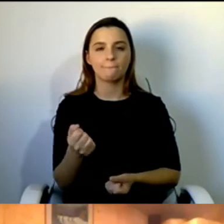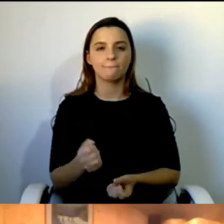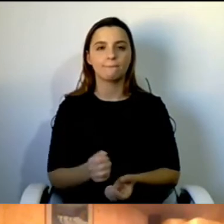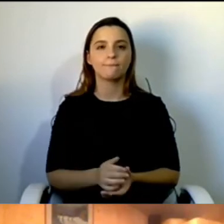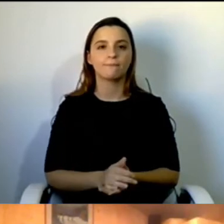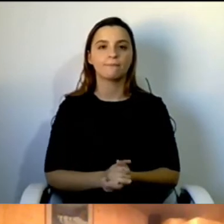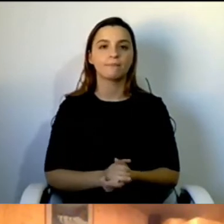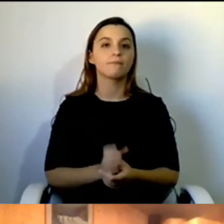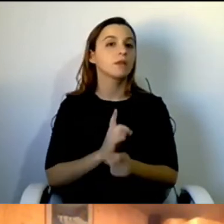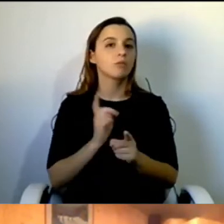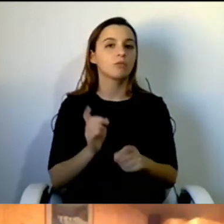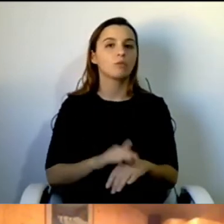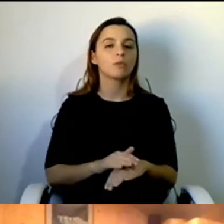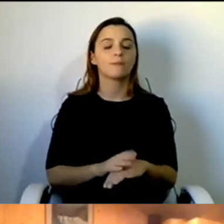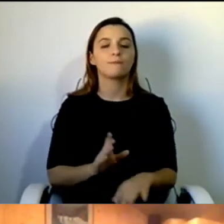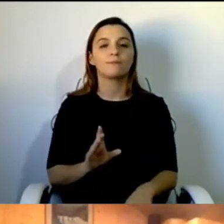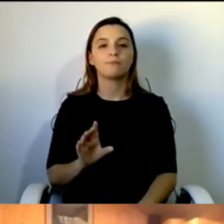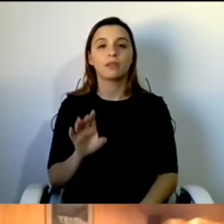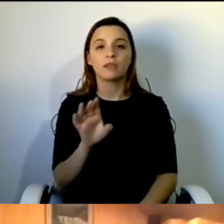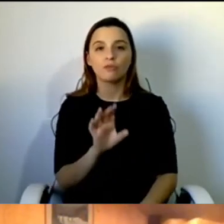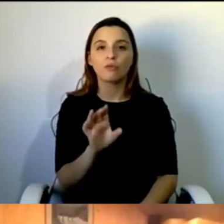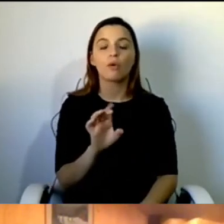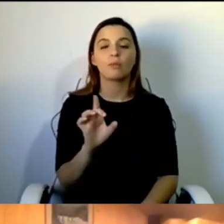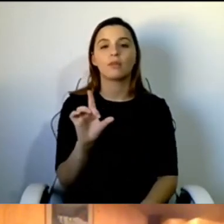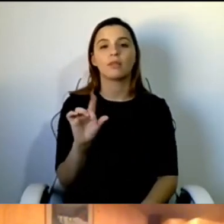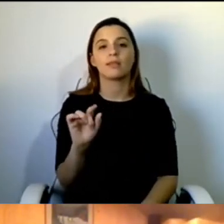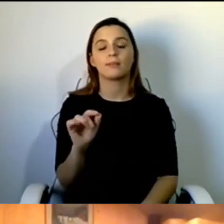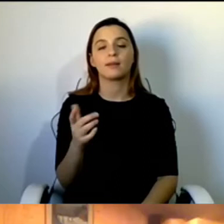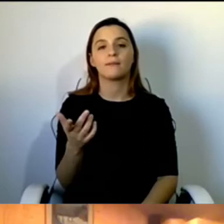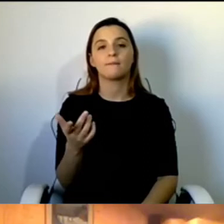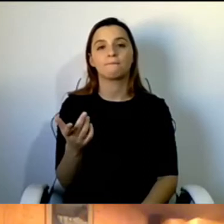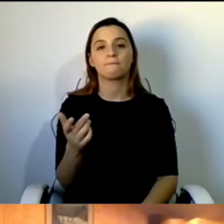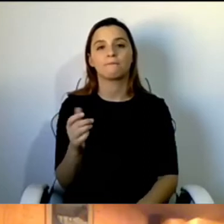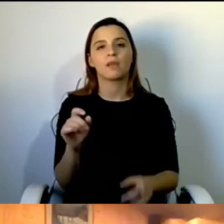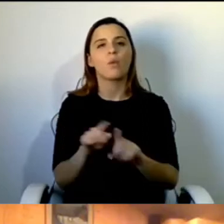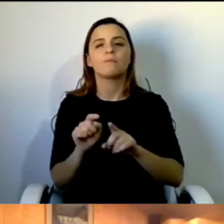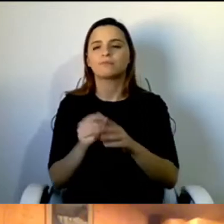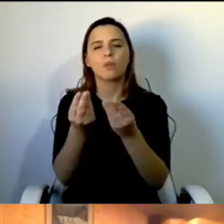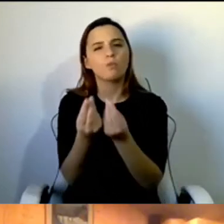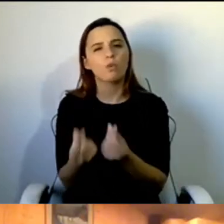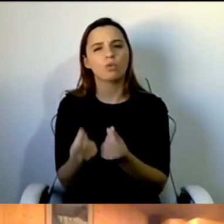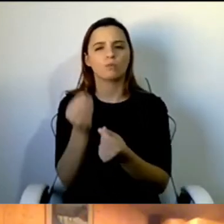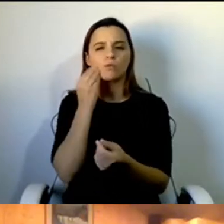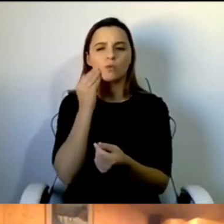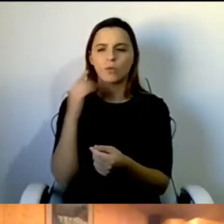You asked if there was a current pilot project, but we don't have pilot projects now, but that is the way we started.